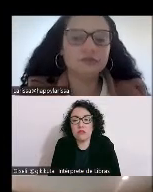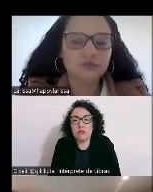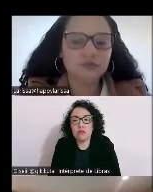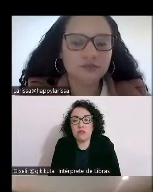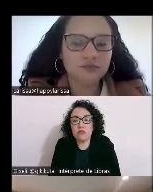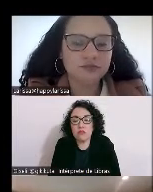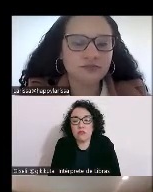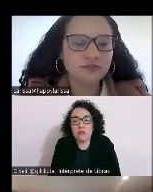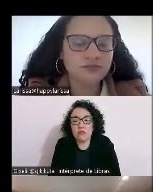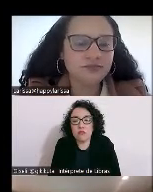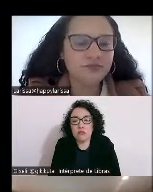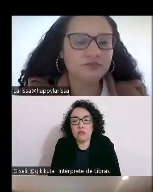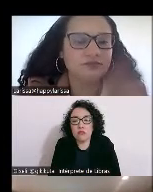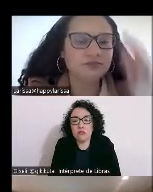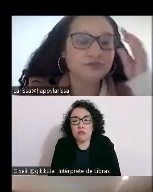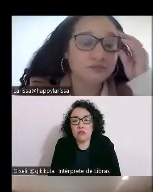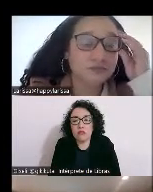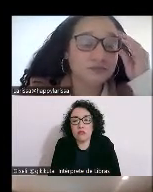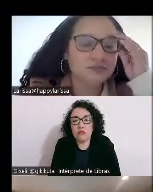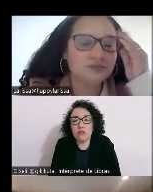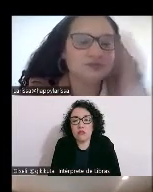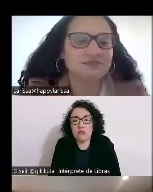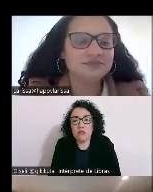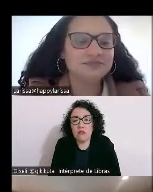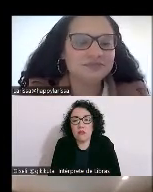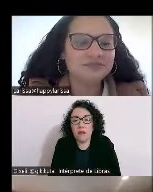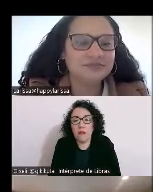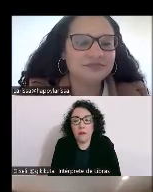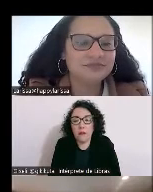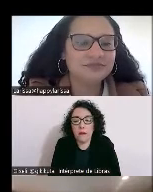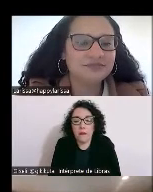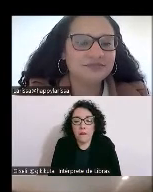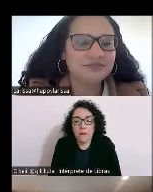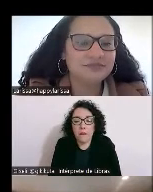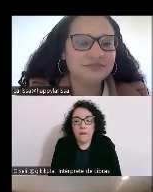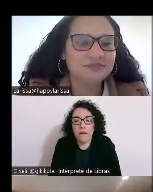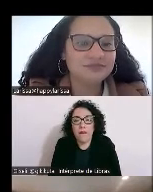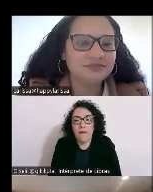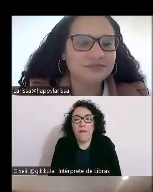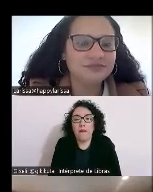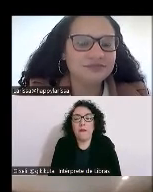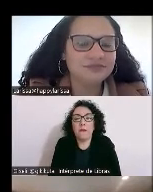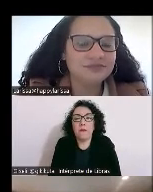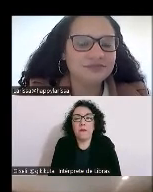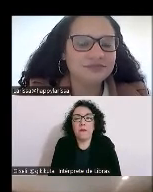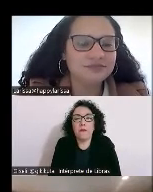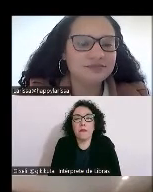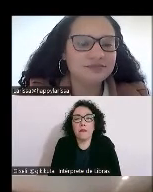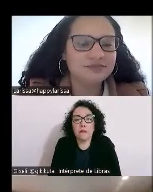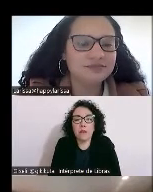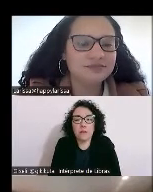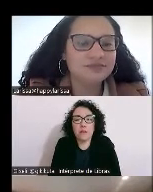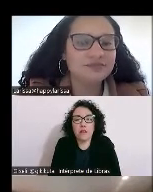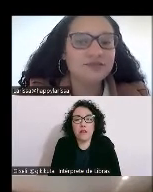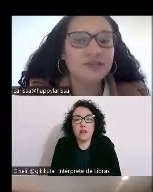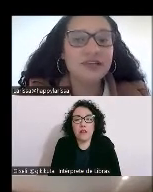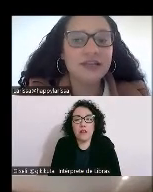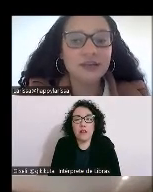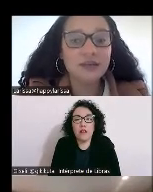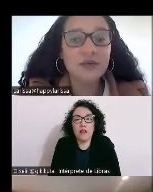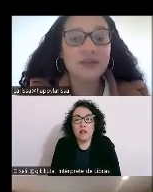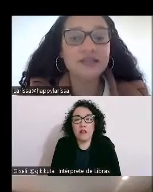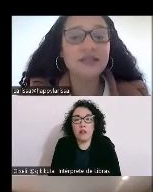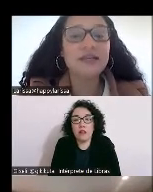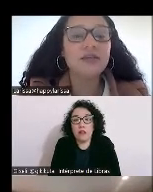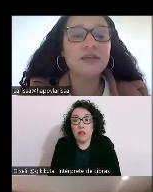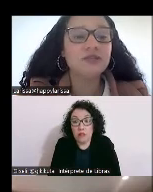sub-areas, but artistic products, spoken products, performance products, and visual products.